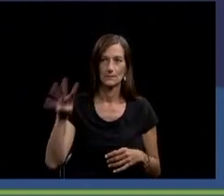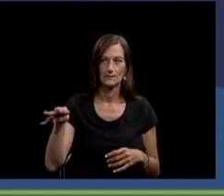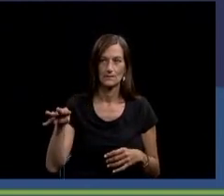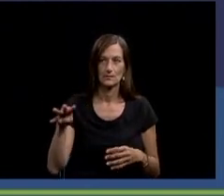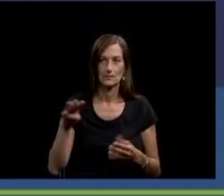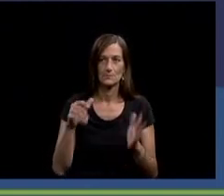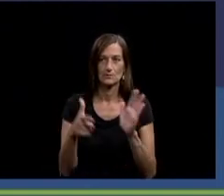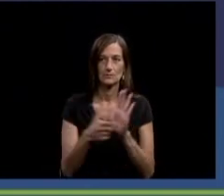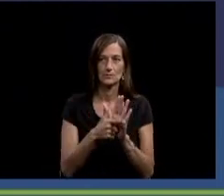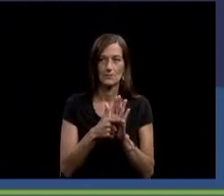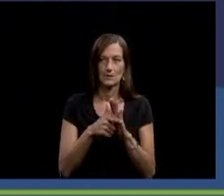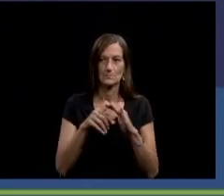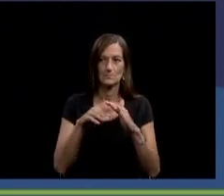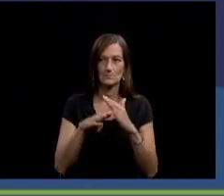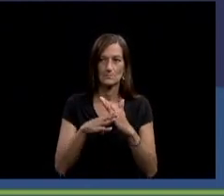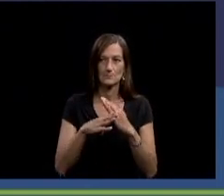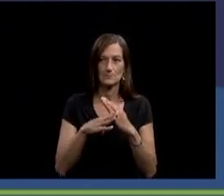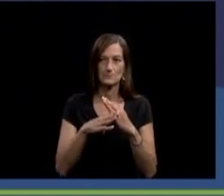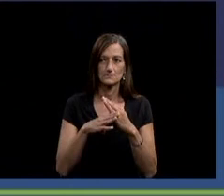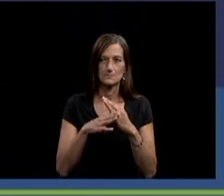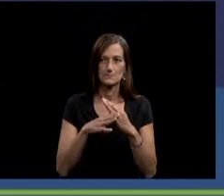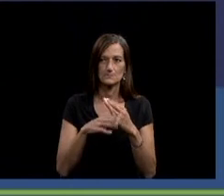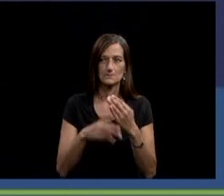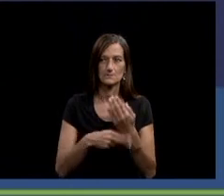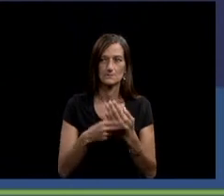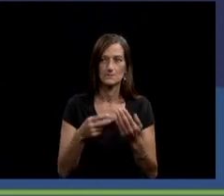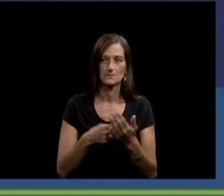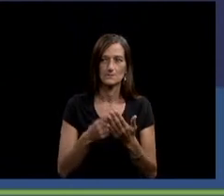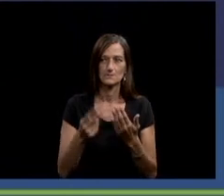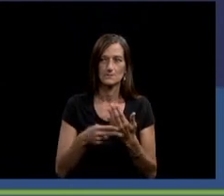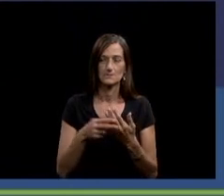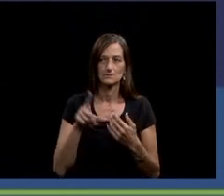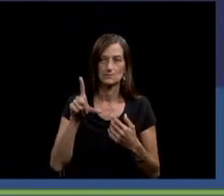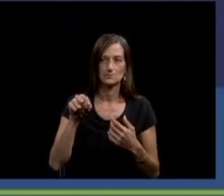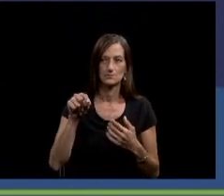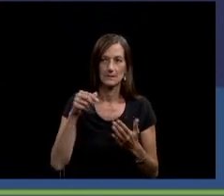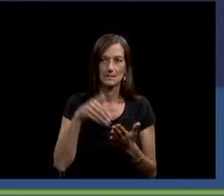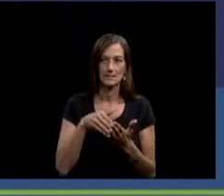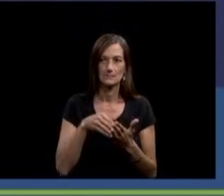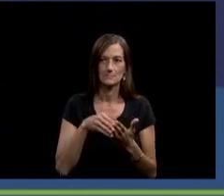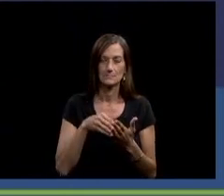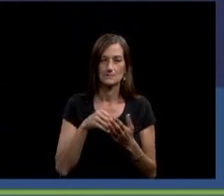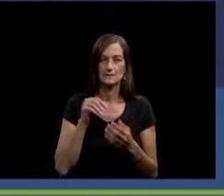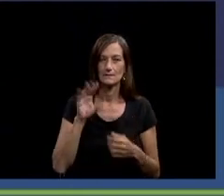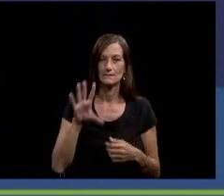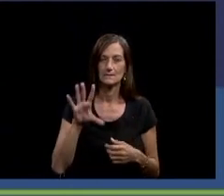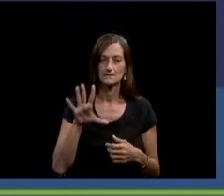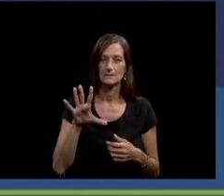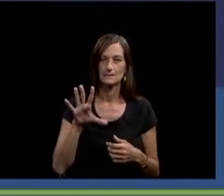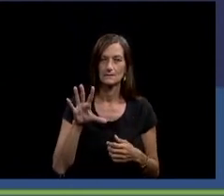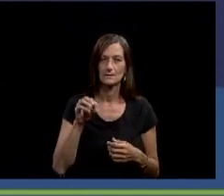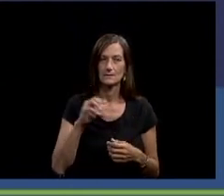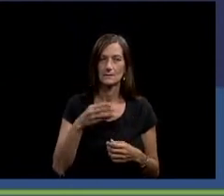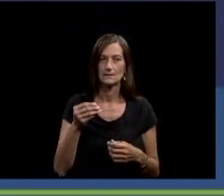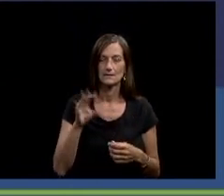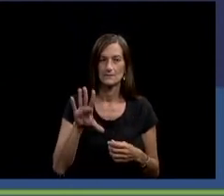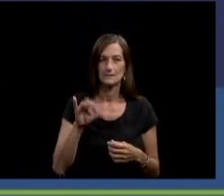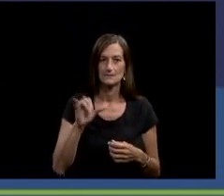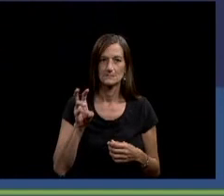citizens. We hosted our 55th and 56th Citizens Police Academy and our 8th Junior Police